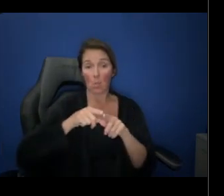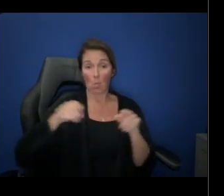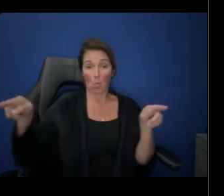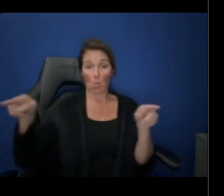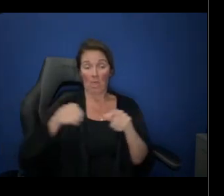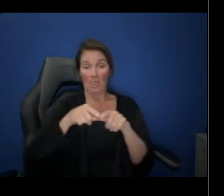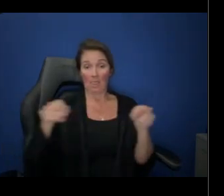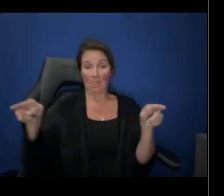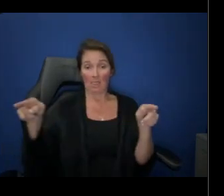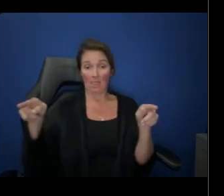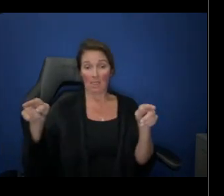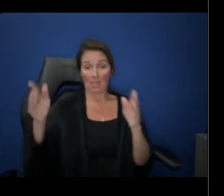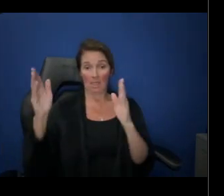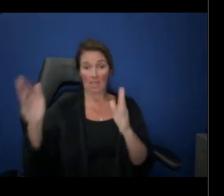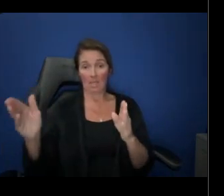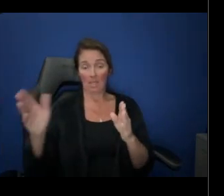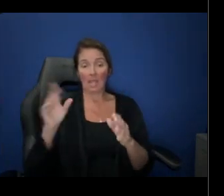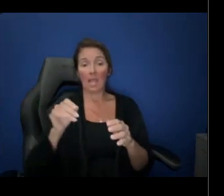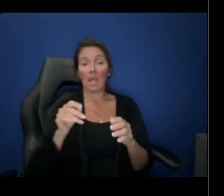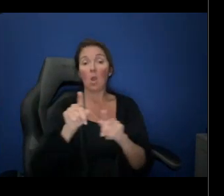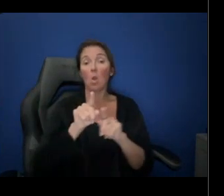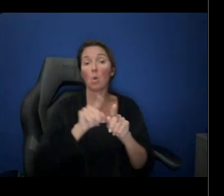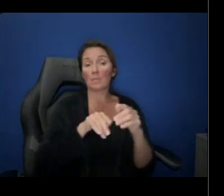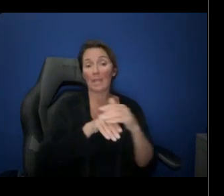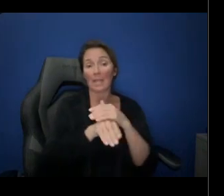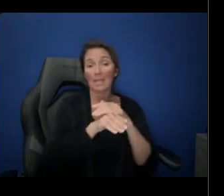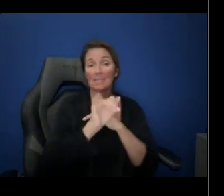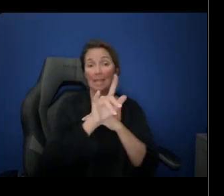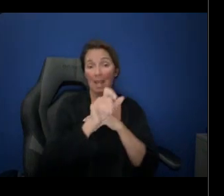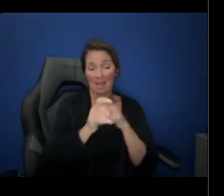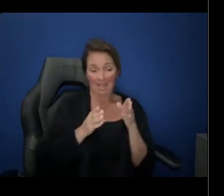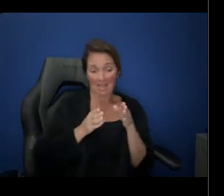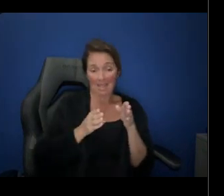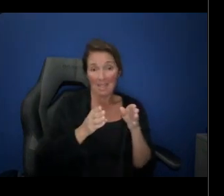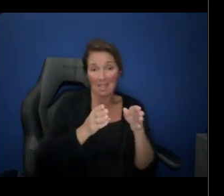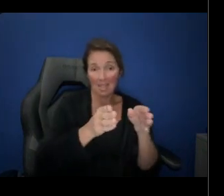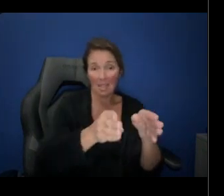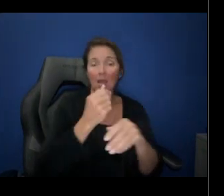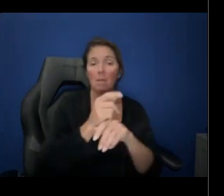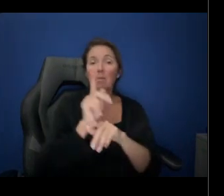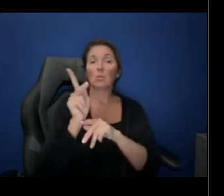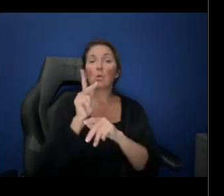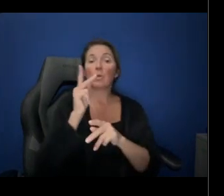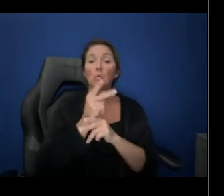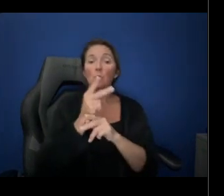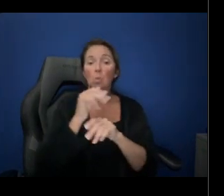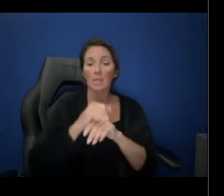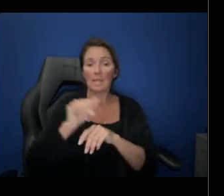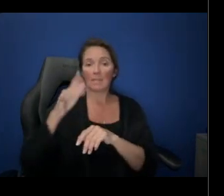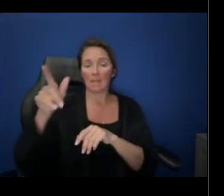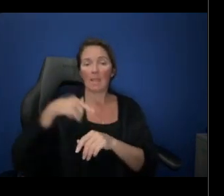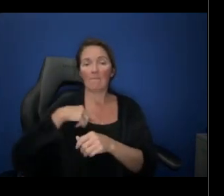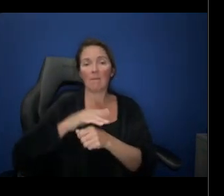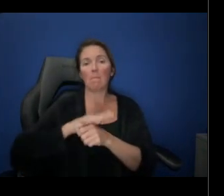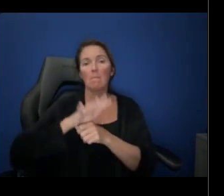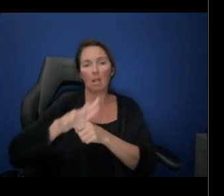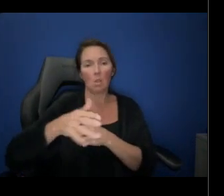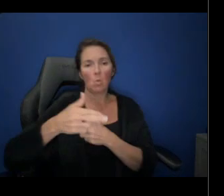space and the access aisle help ensure that people using the space have